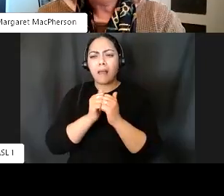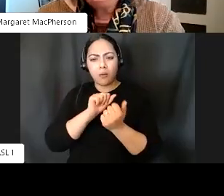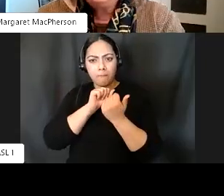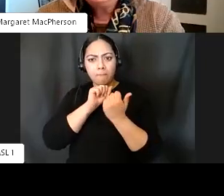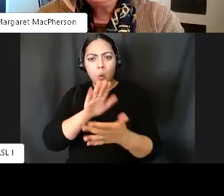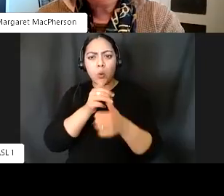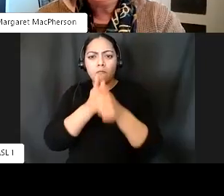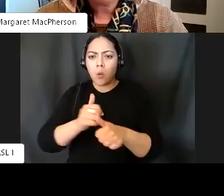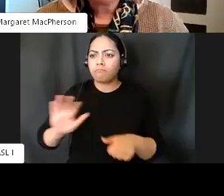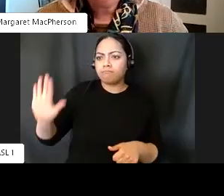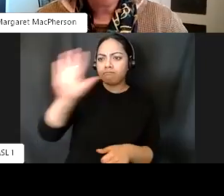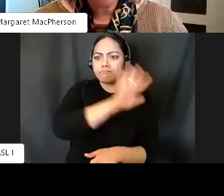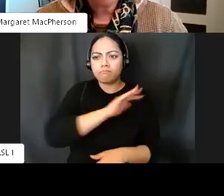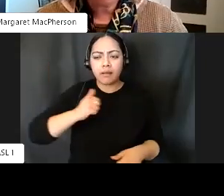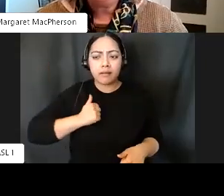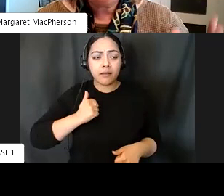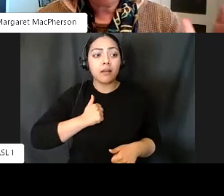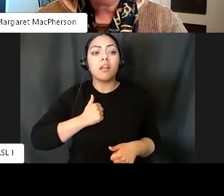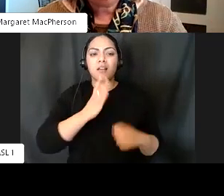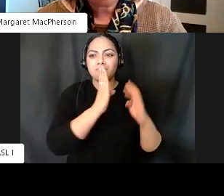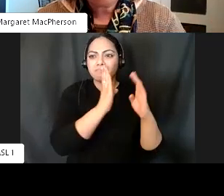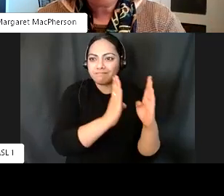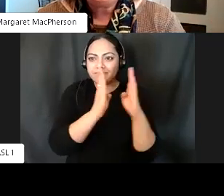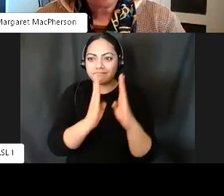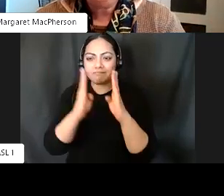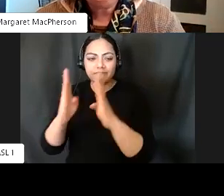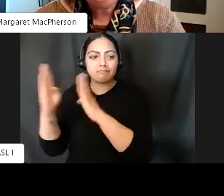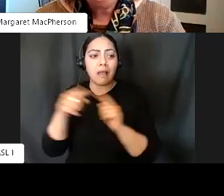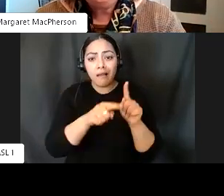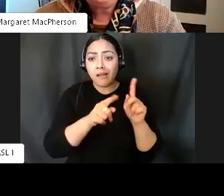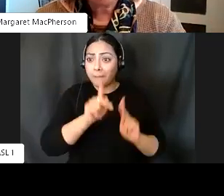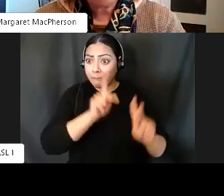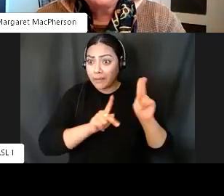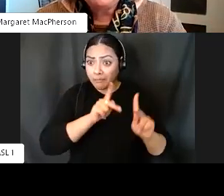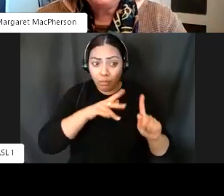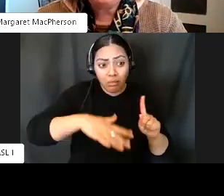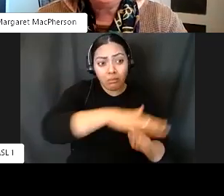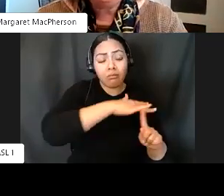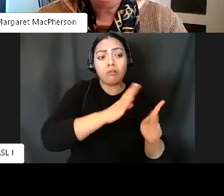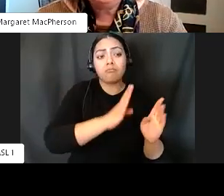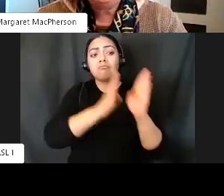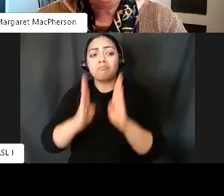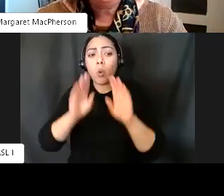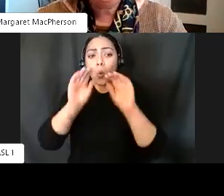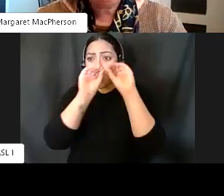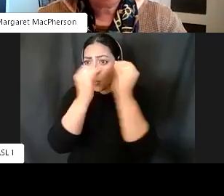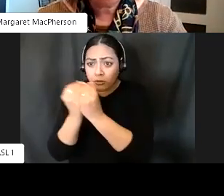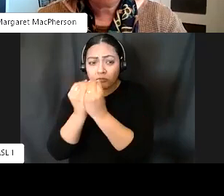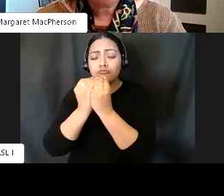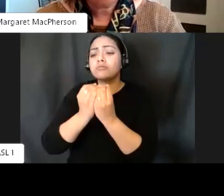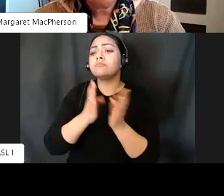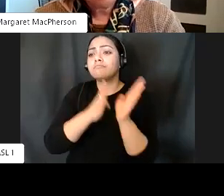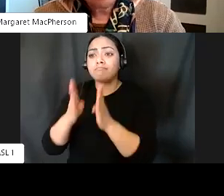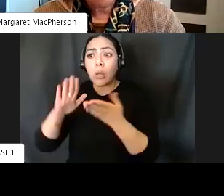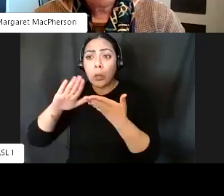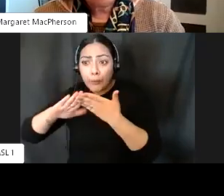organizations, communities, and also governments are all working together on these common goals.